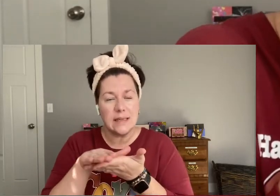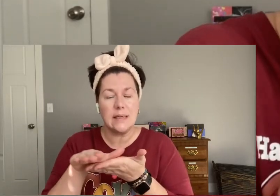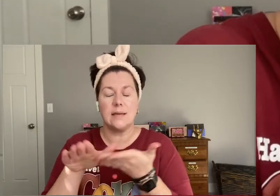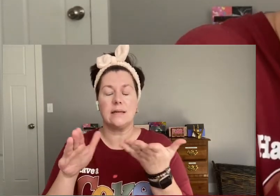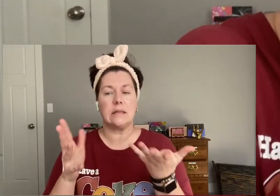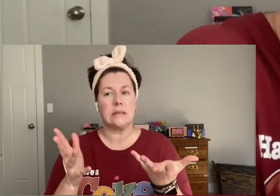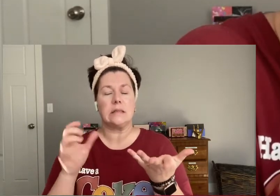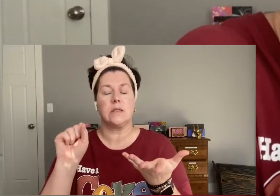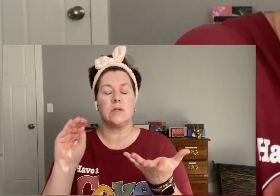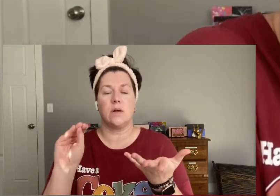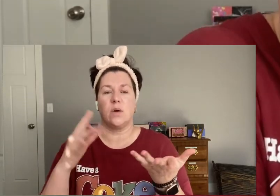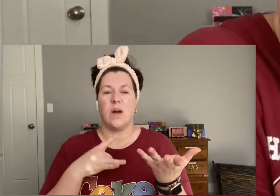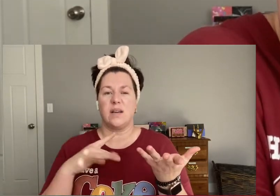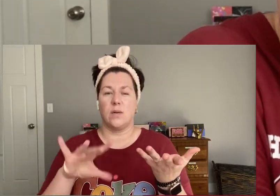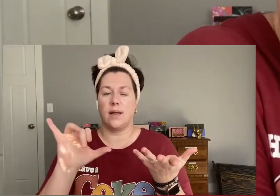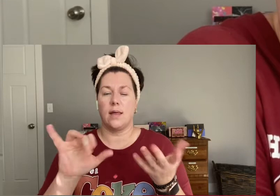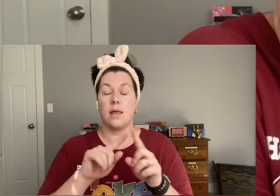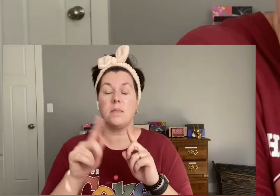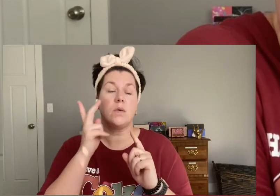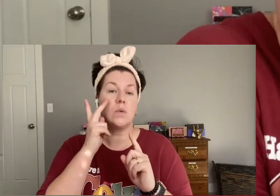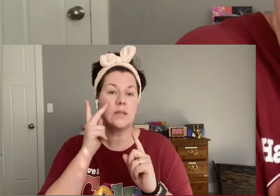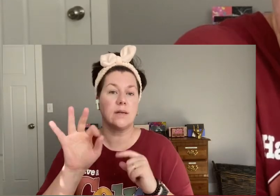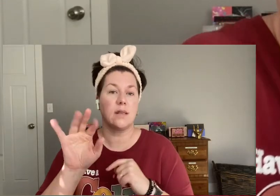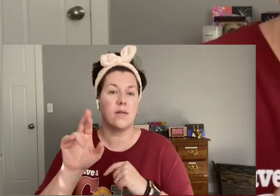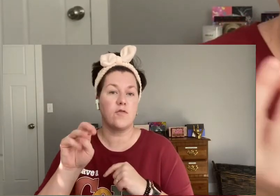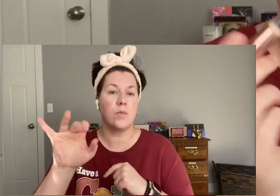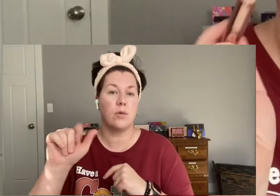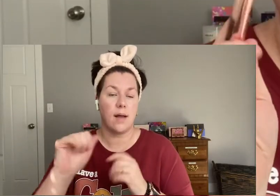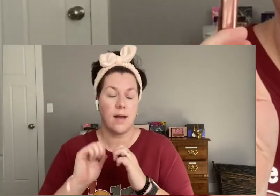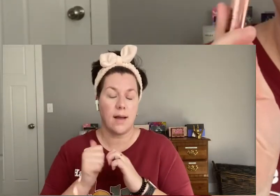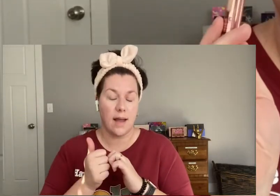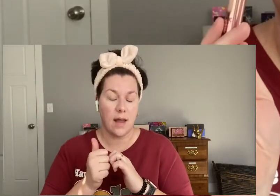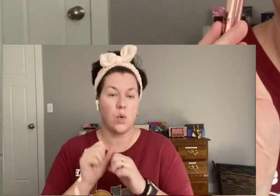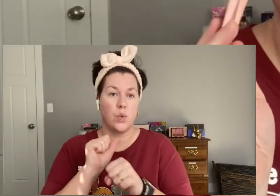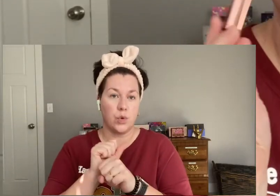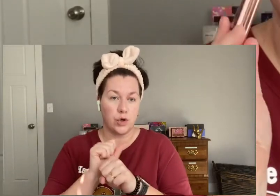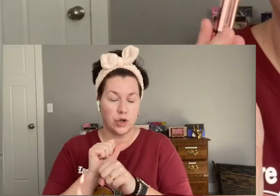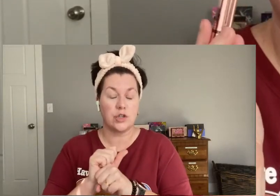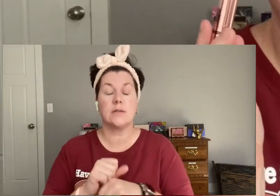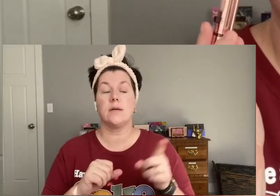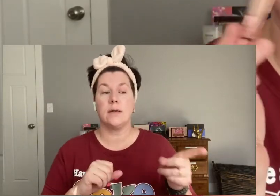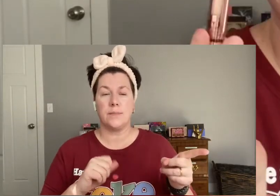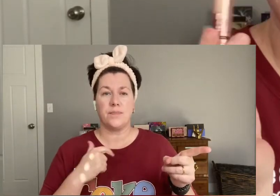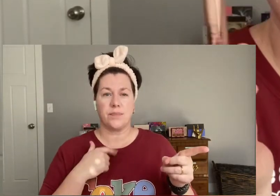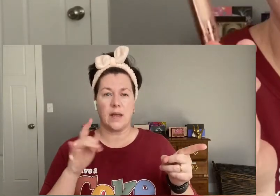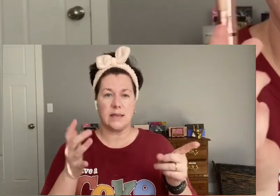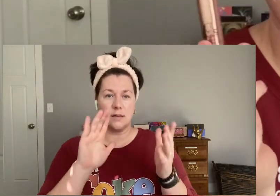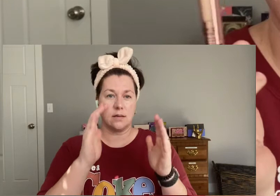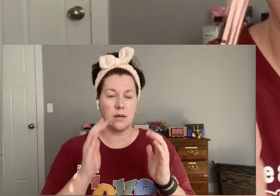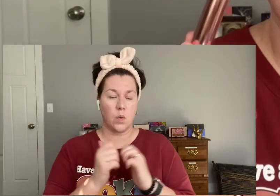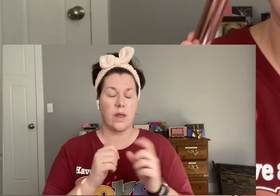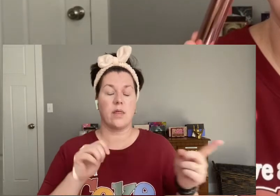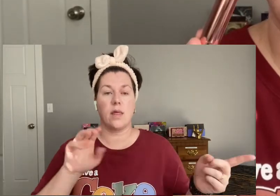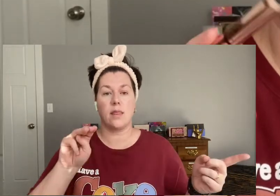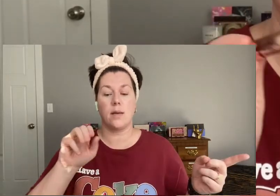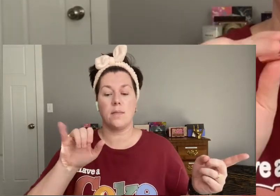let's see how the product actually shakes out. I do love that Maybelline Fit Me, or Maybelline, whichever one